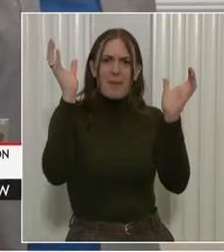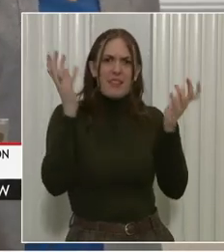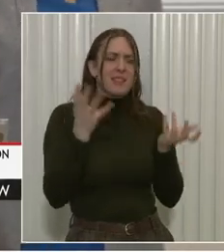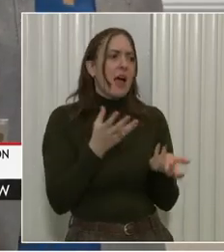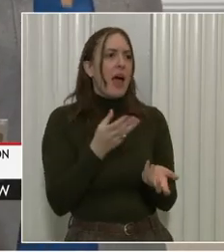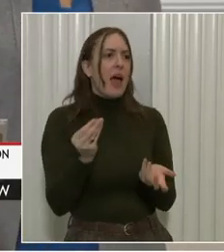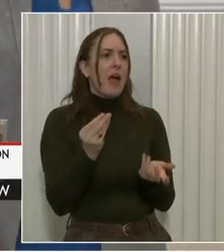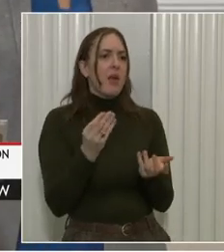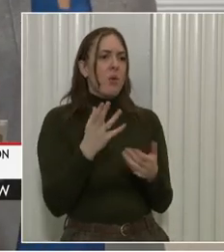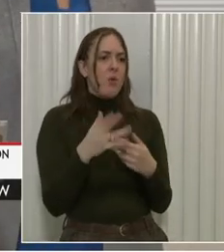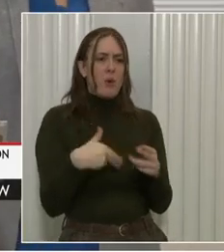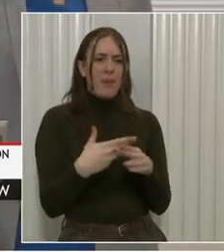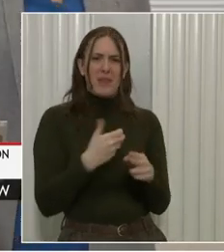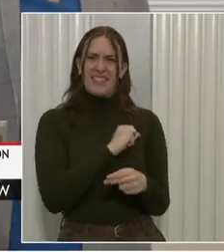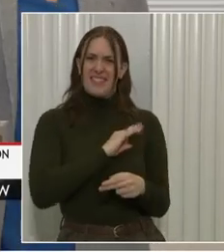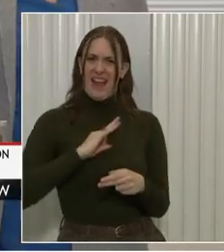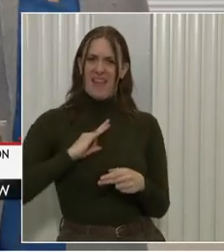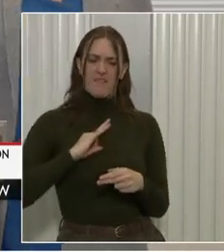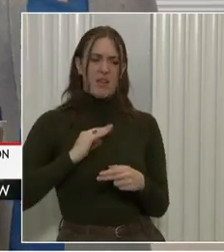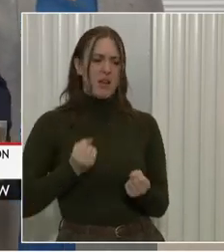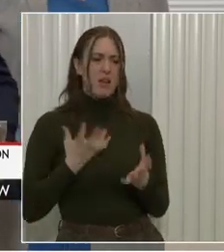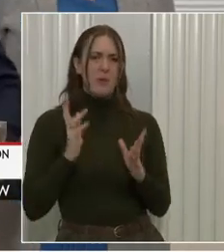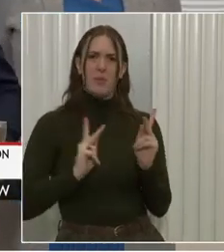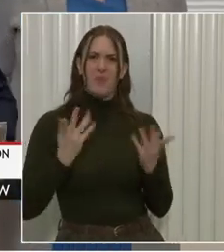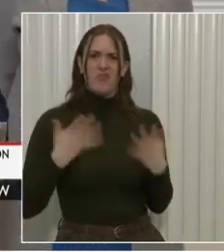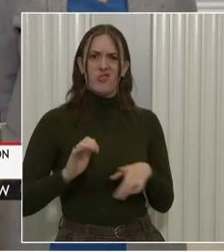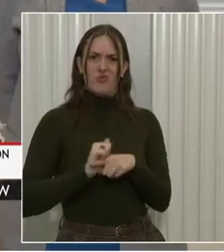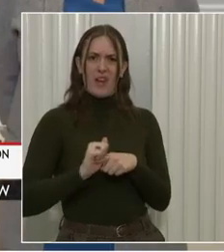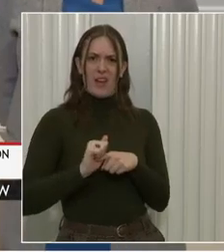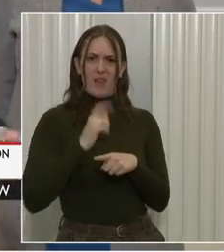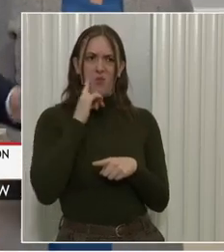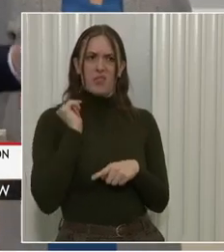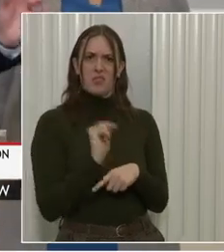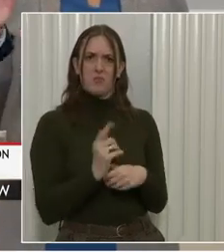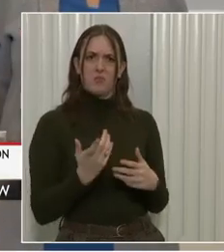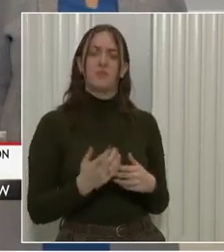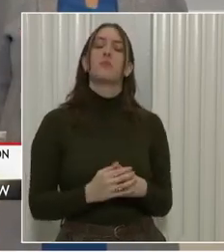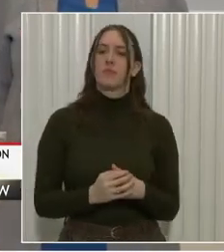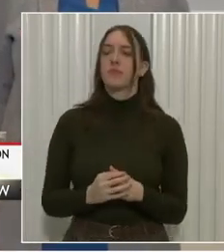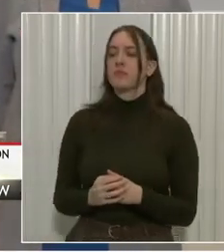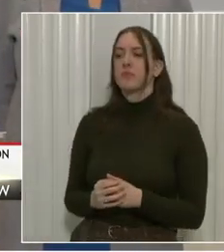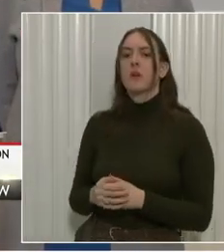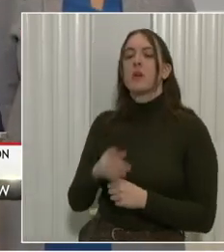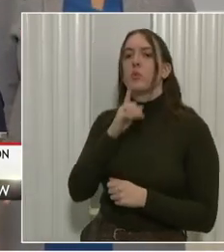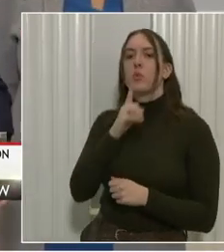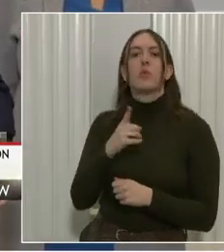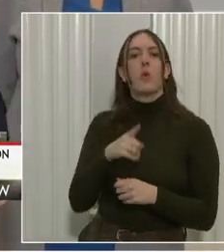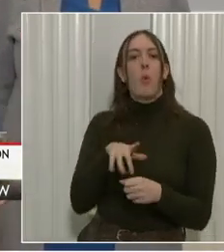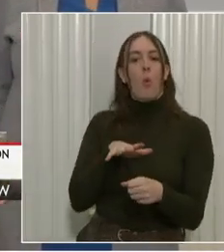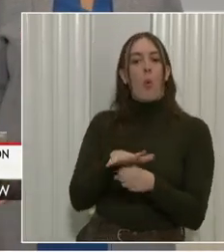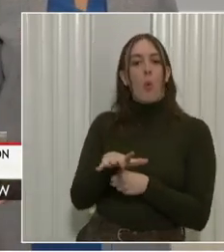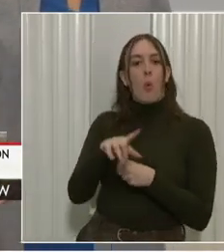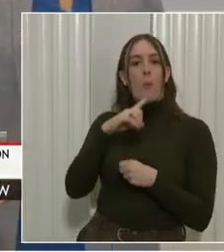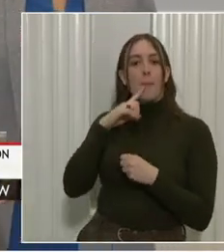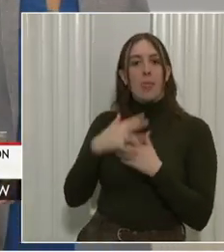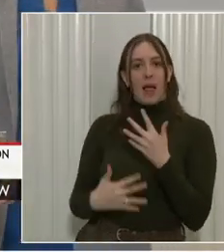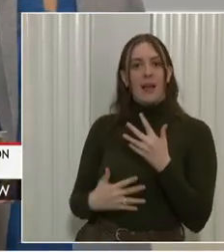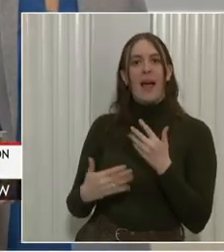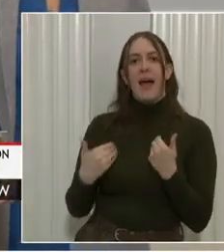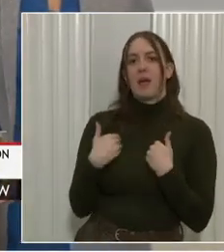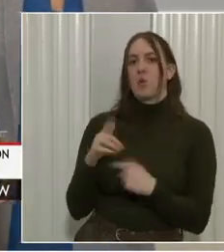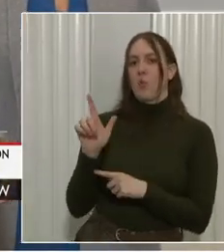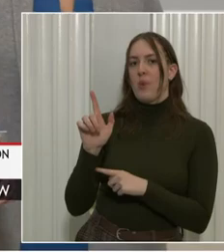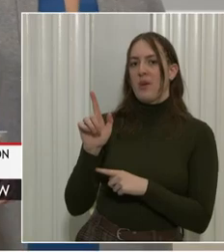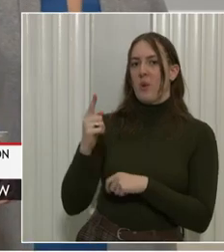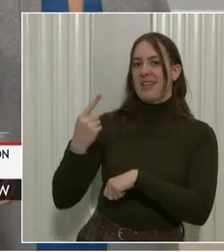what about staffing? How many people are trained for this right now? Absolutely. So whole blood right now has an expiration date of 21